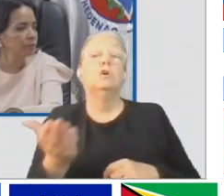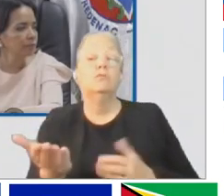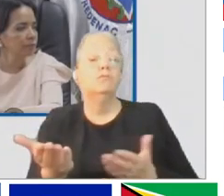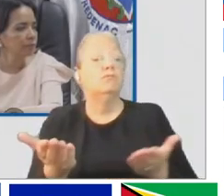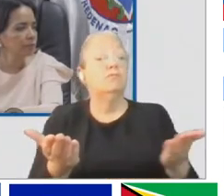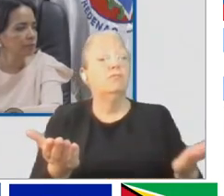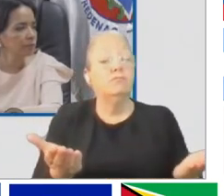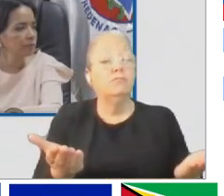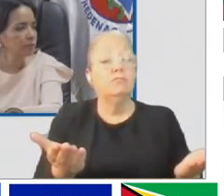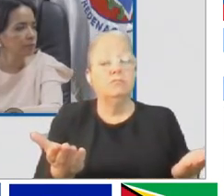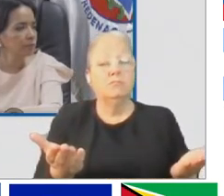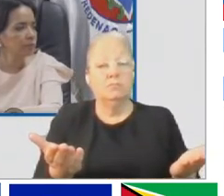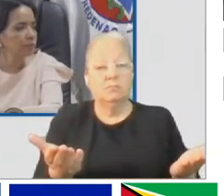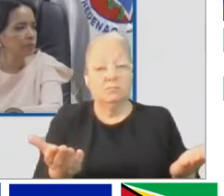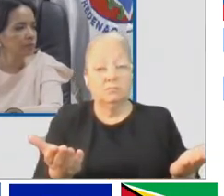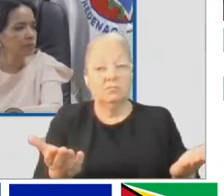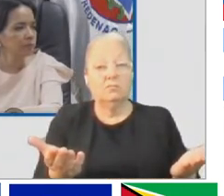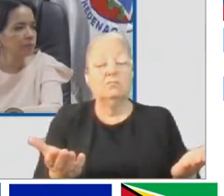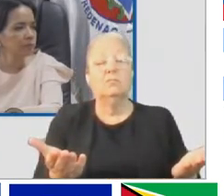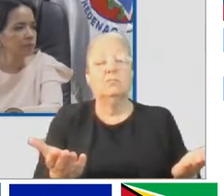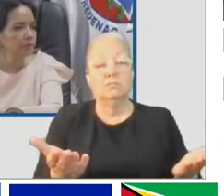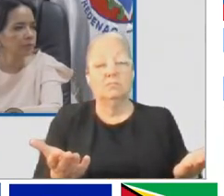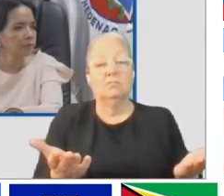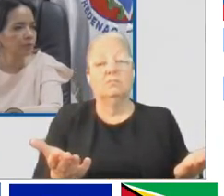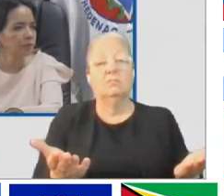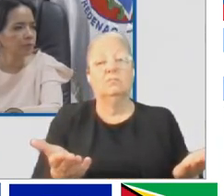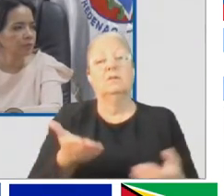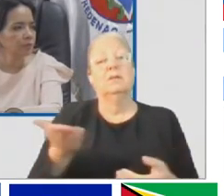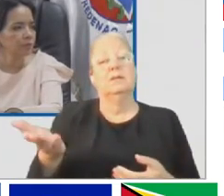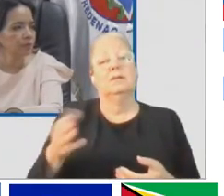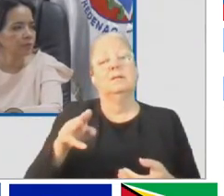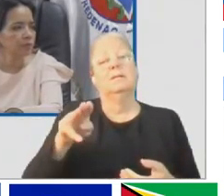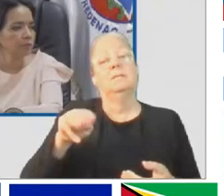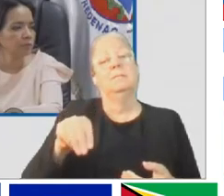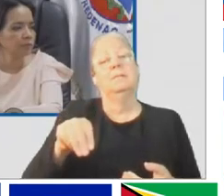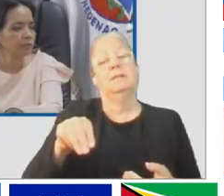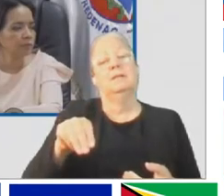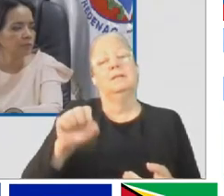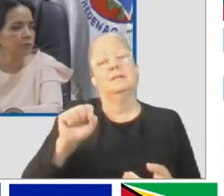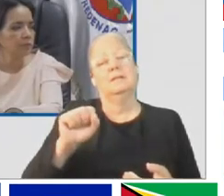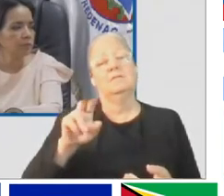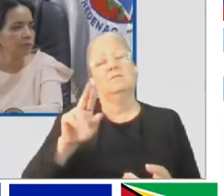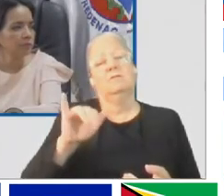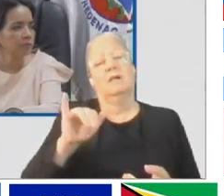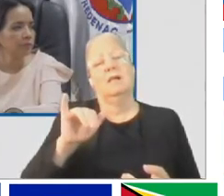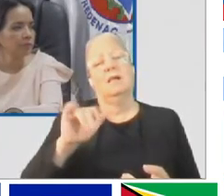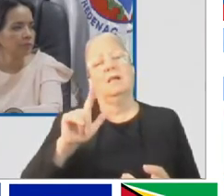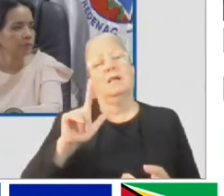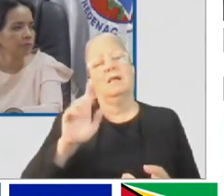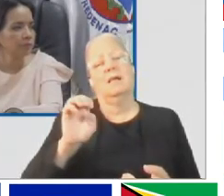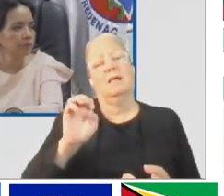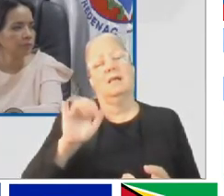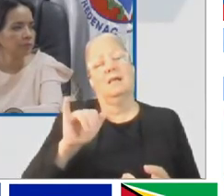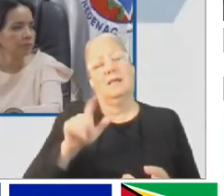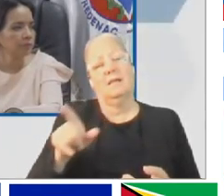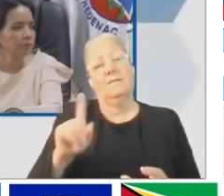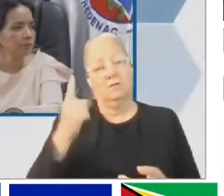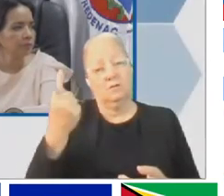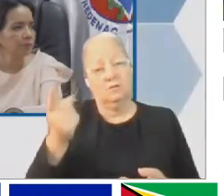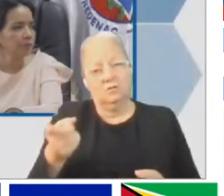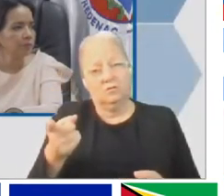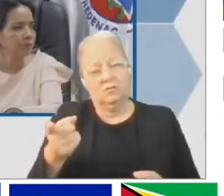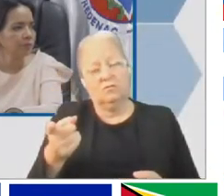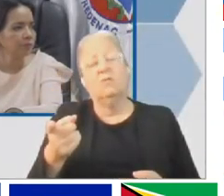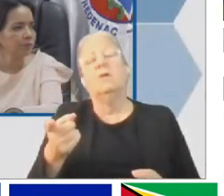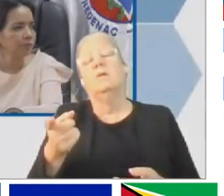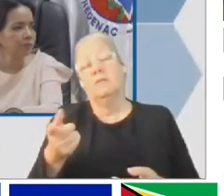Ms. Riley, I'm going to put you on the spot to get a Caribbean perspective. And then I'm also